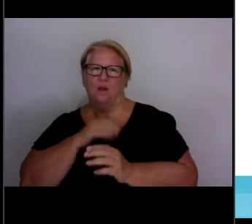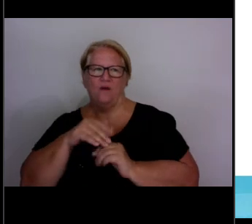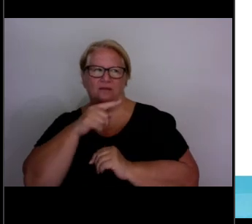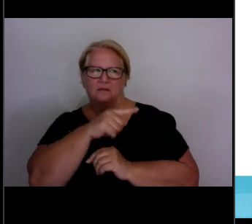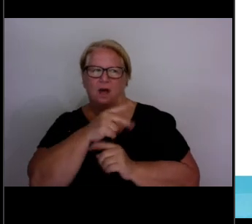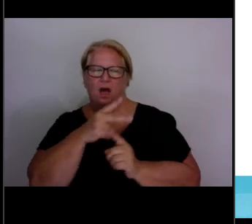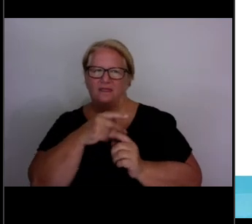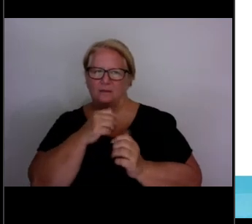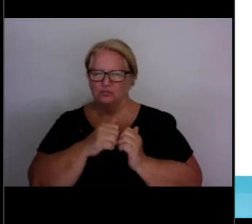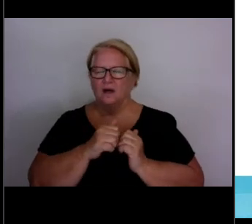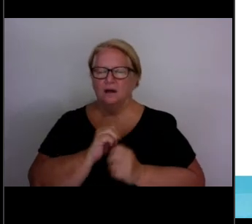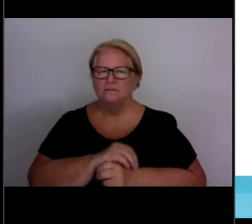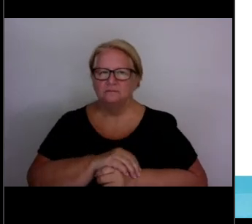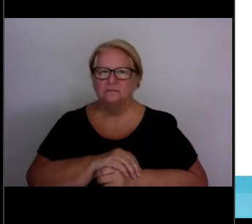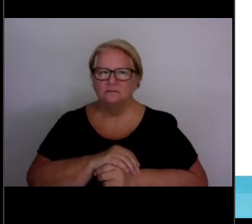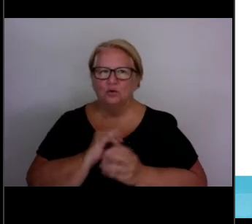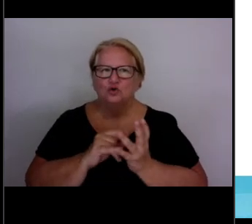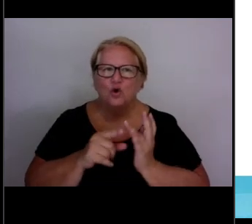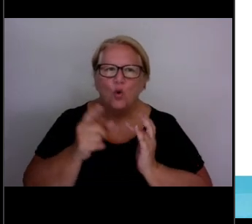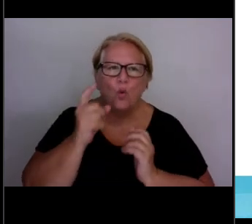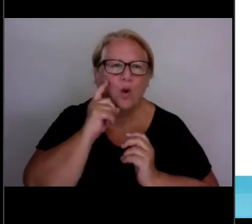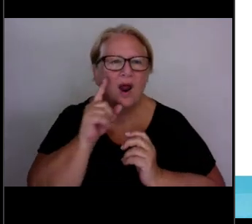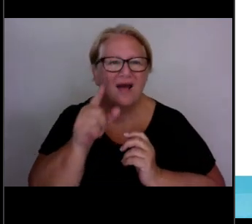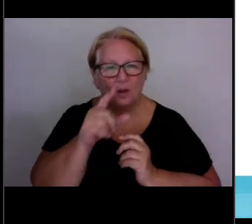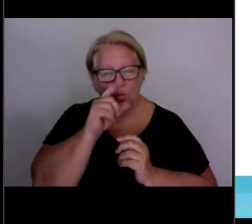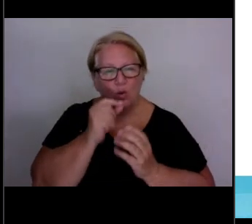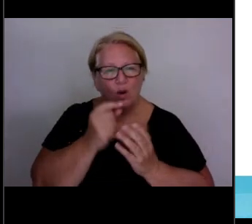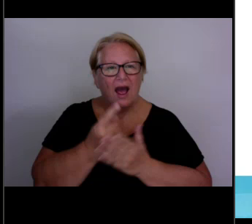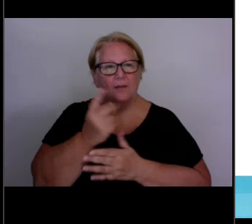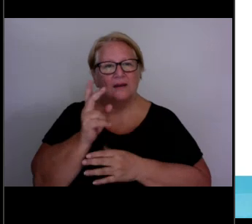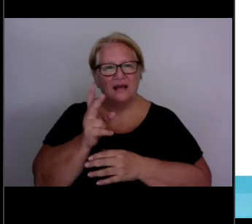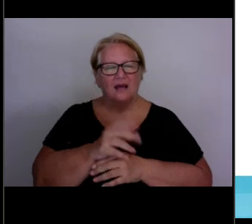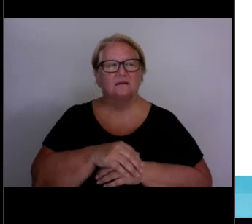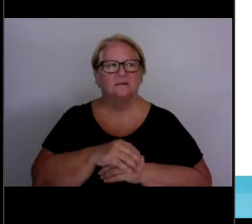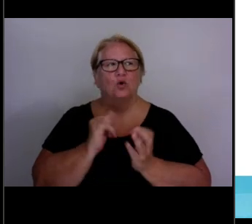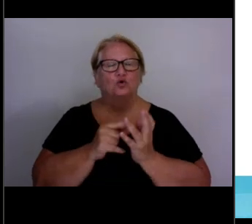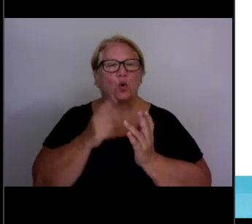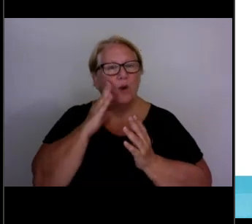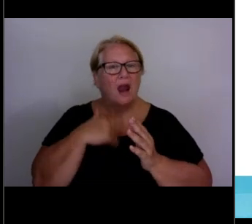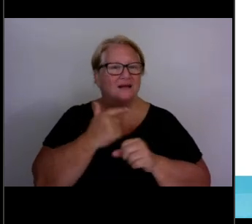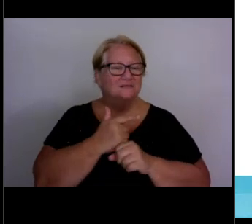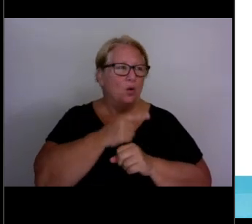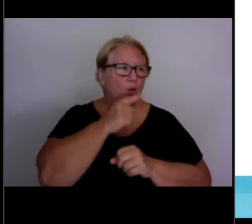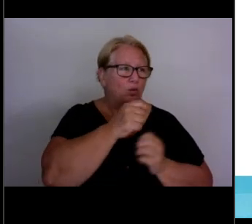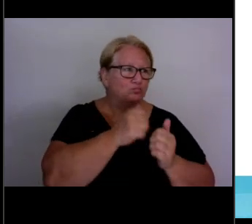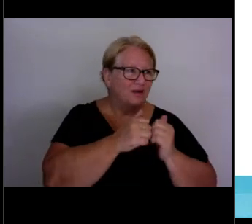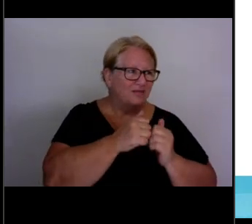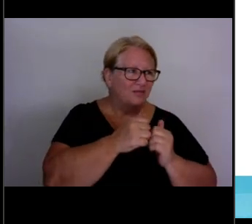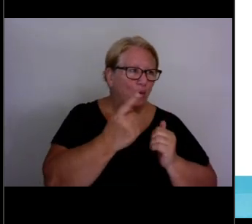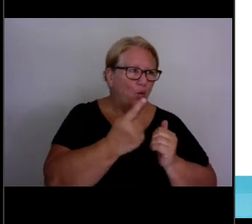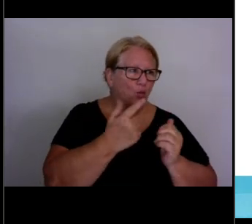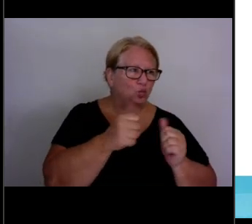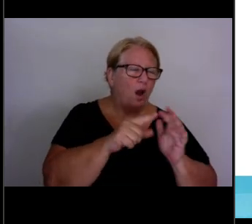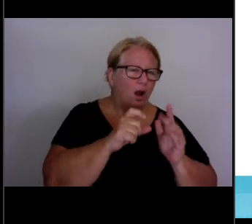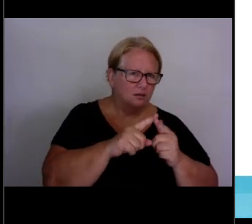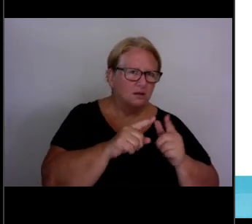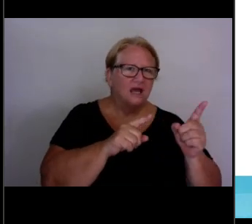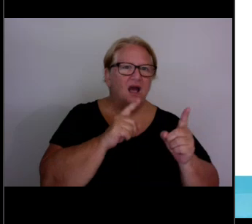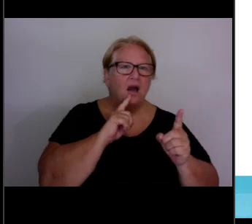They were very concerned that something like this could happen again. So when I spoke to the defendant, by that time, he told me he was no